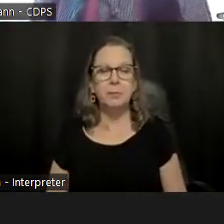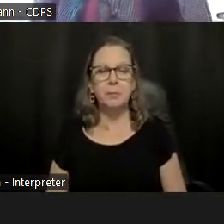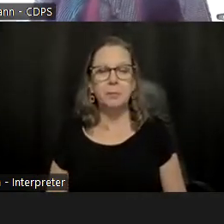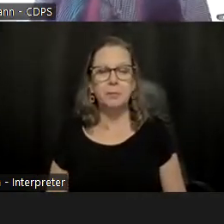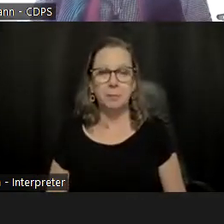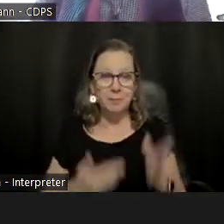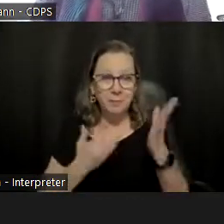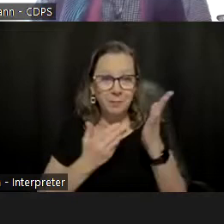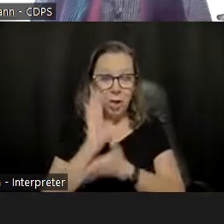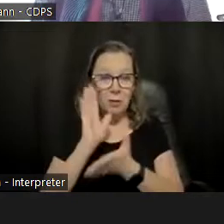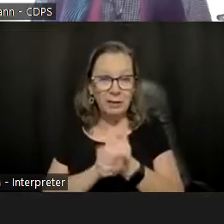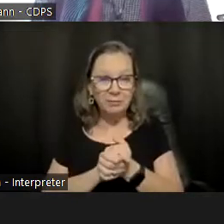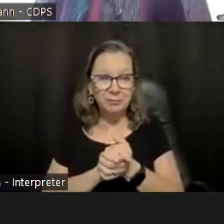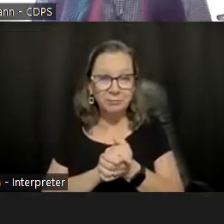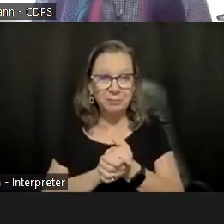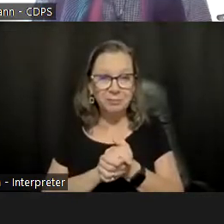All right.